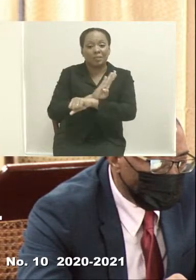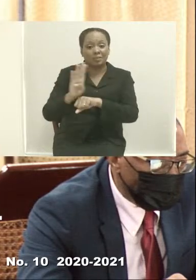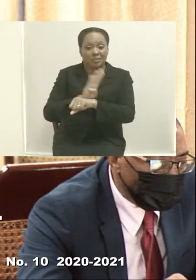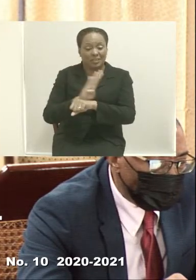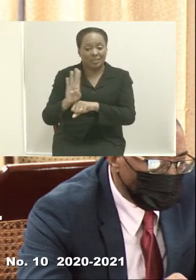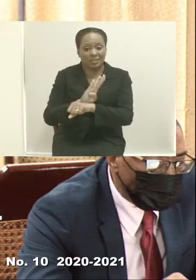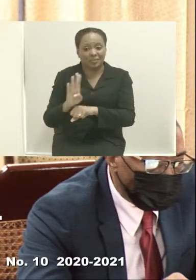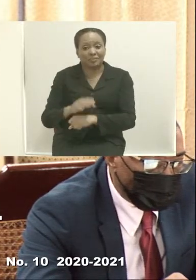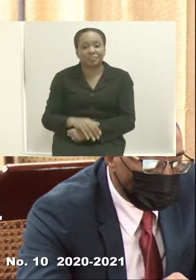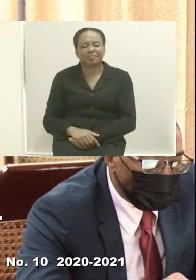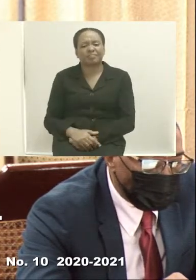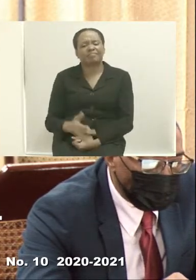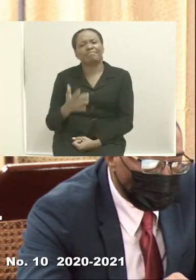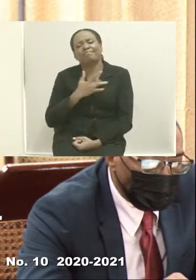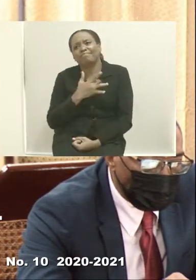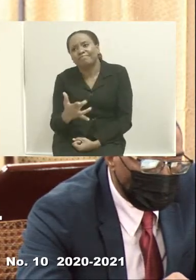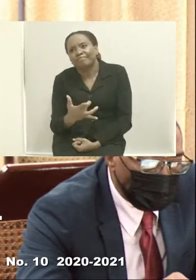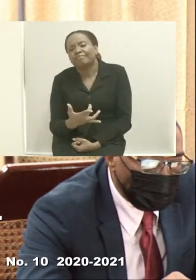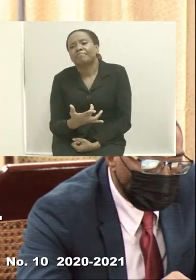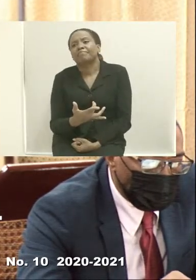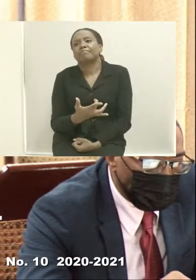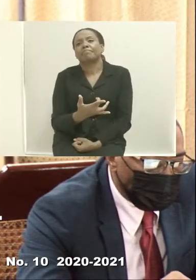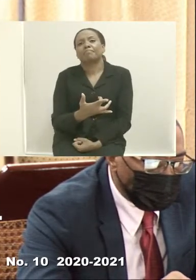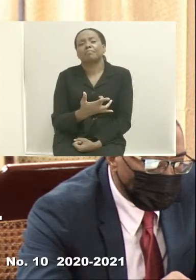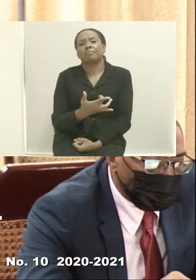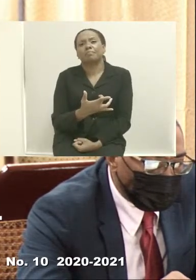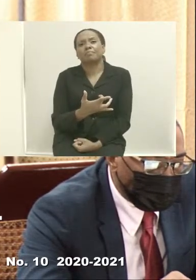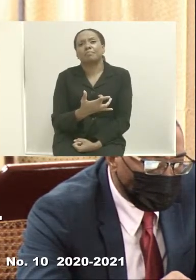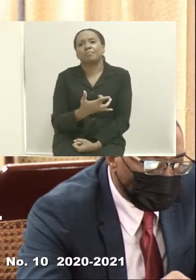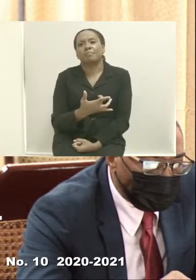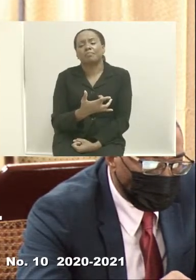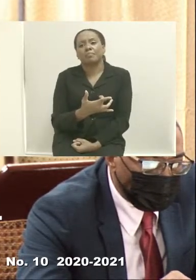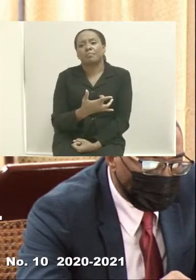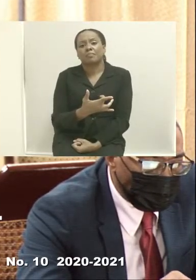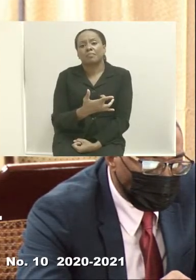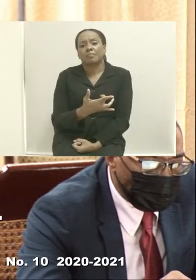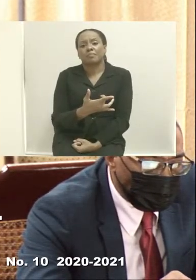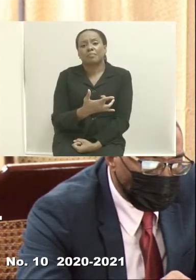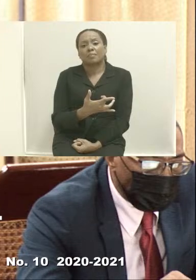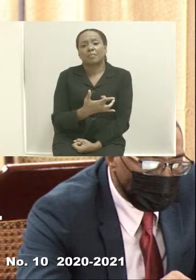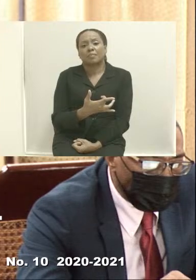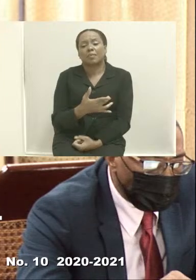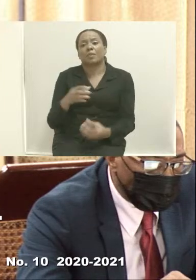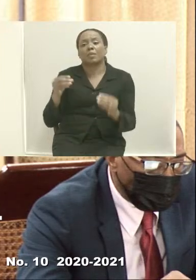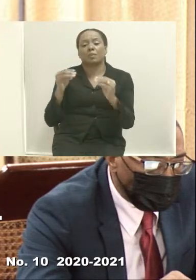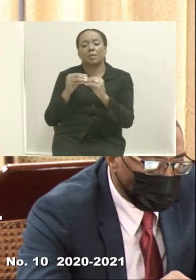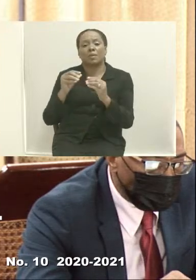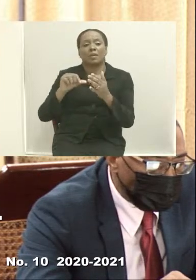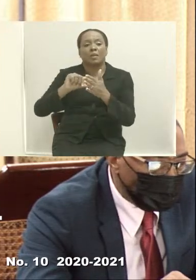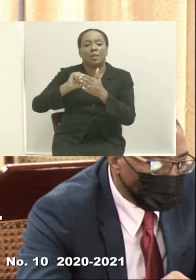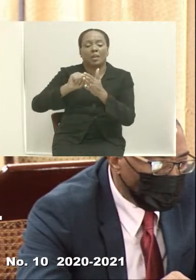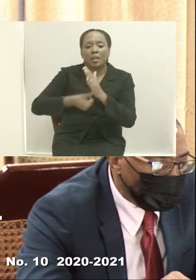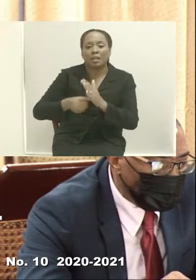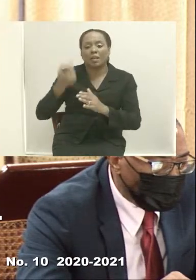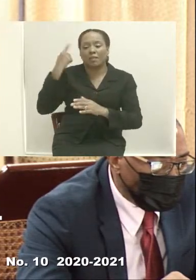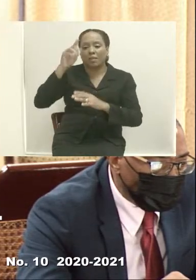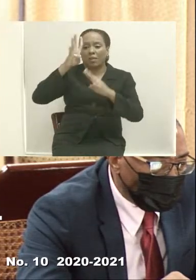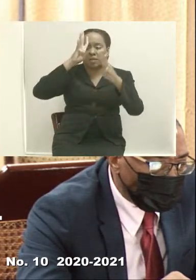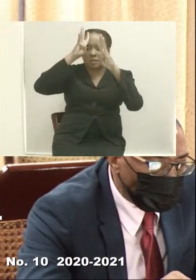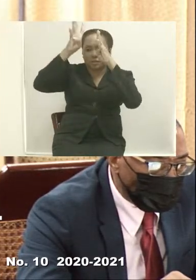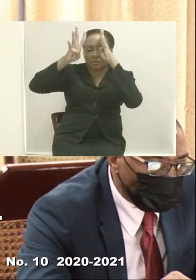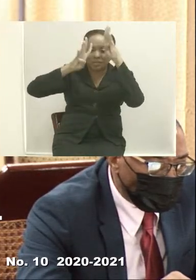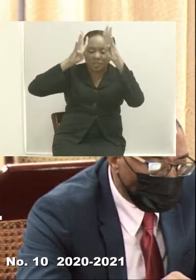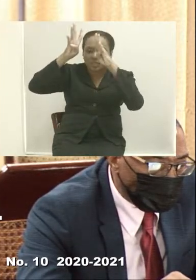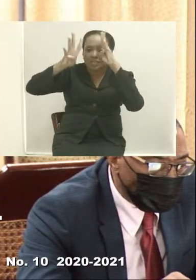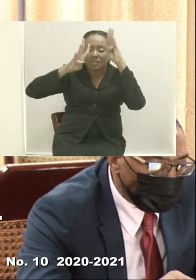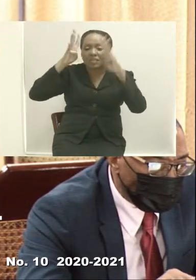tend to give perhaps a greater emphasis to innovation. We would like to see them,